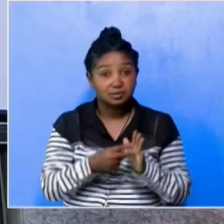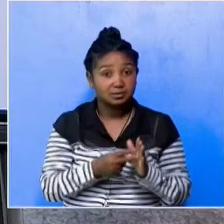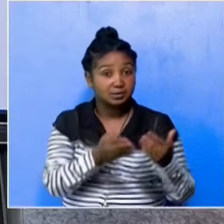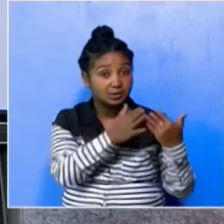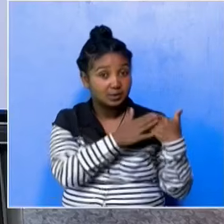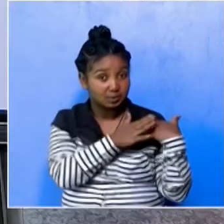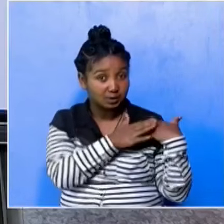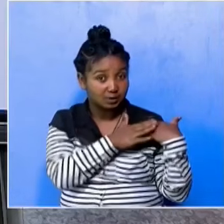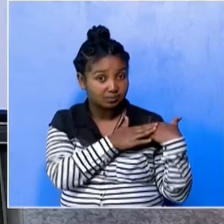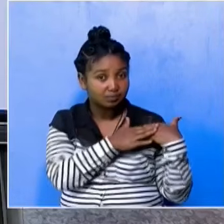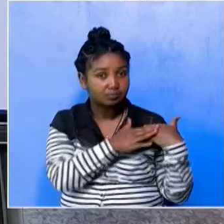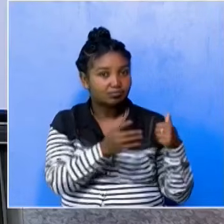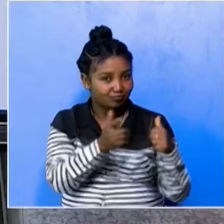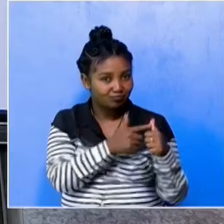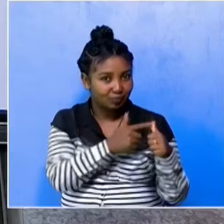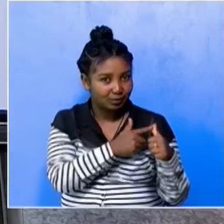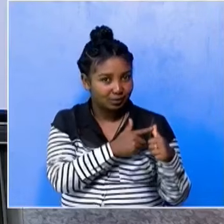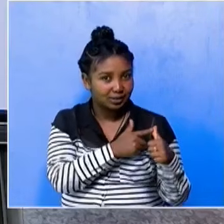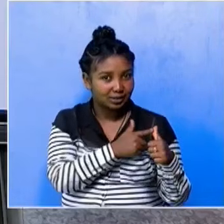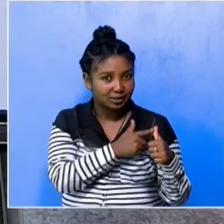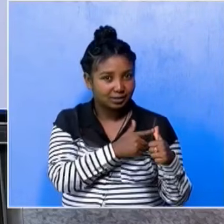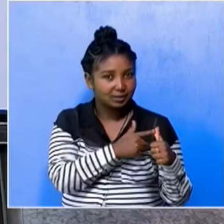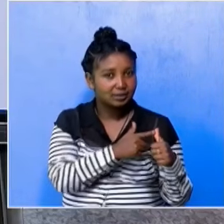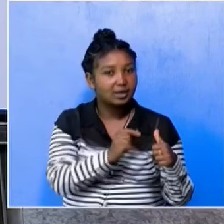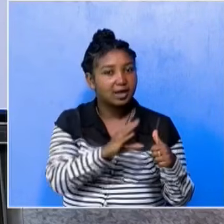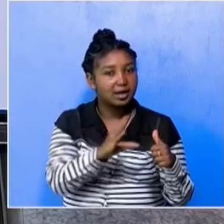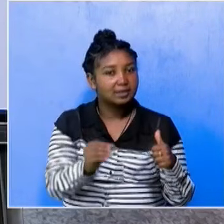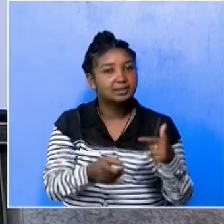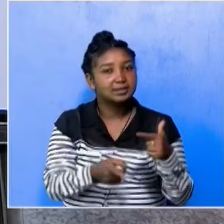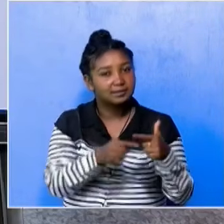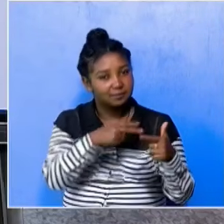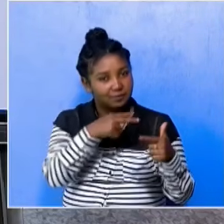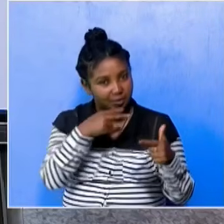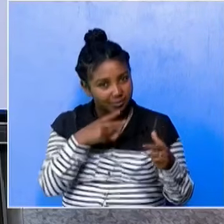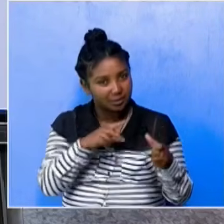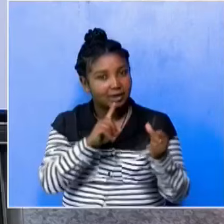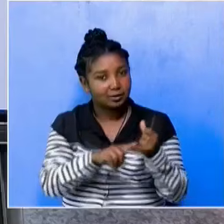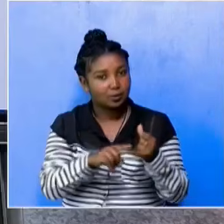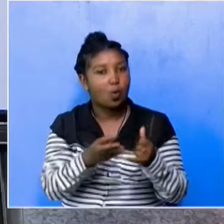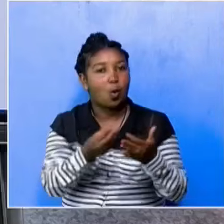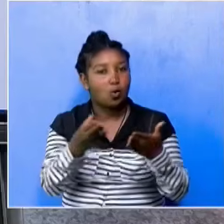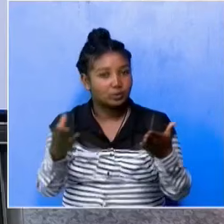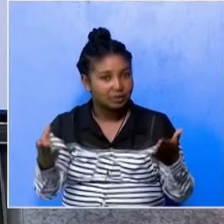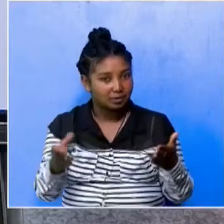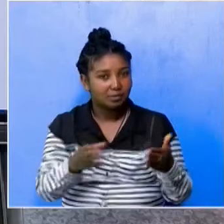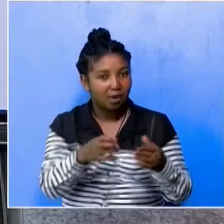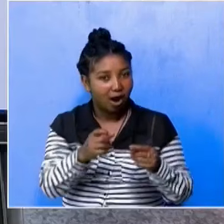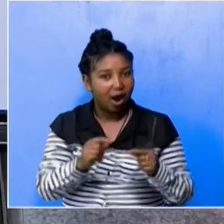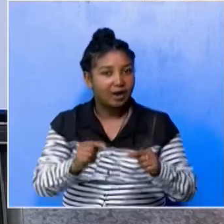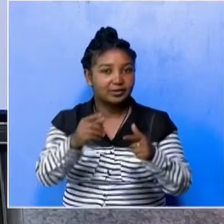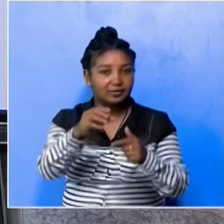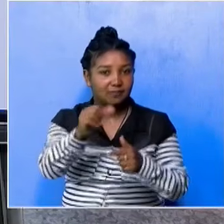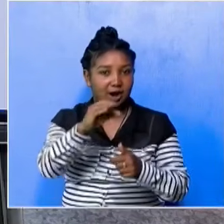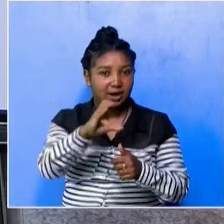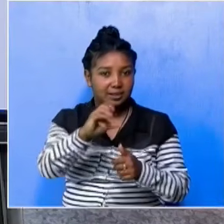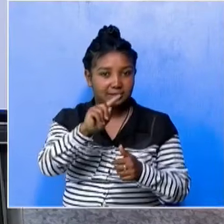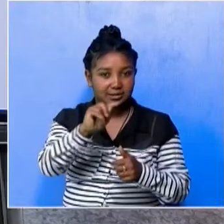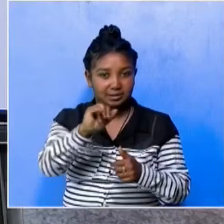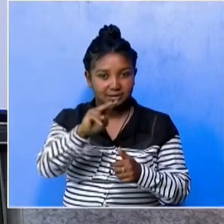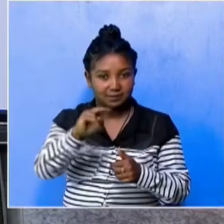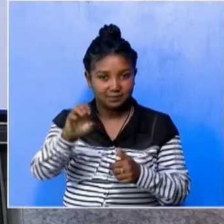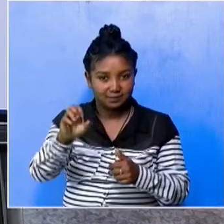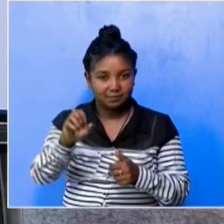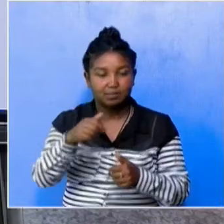subject just at the beginning of the sentence and the object at the end of the sentence. Is it clear?